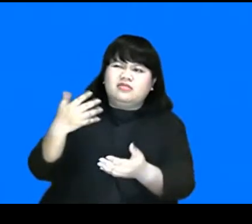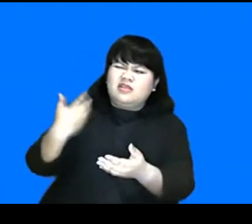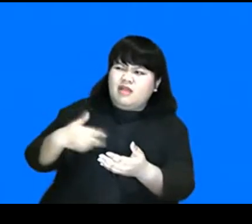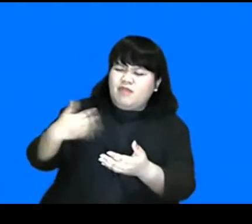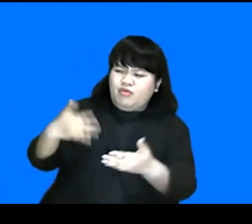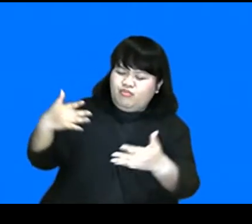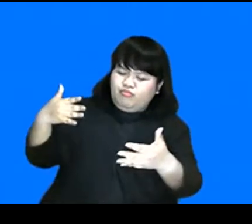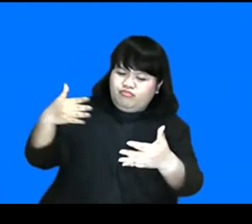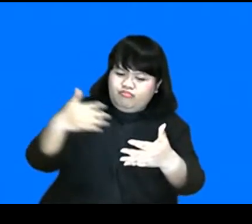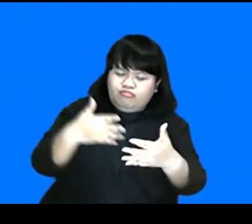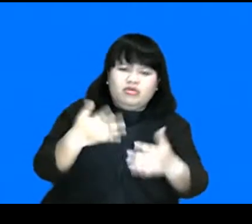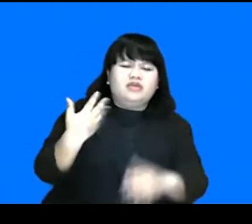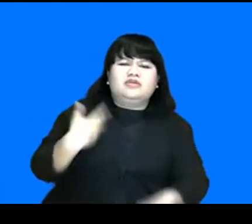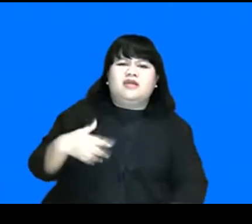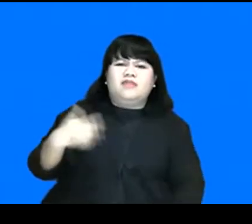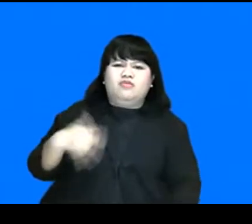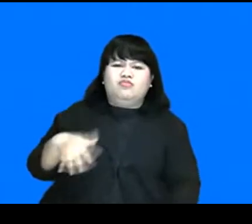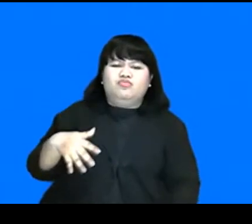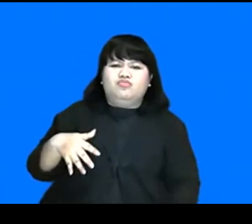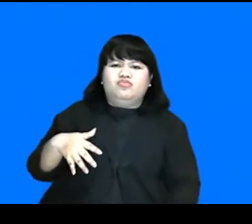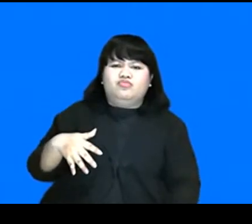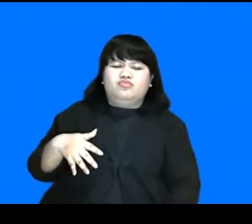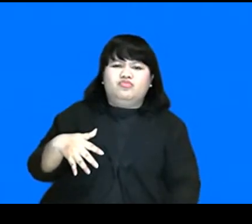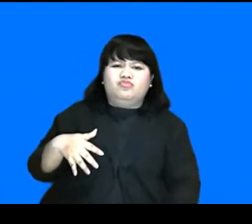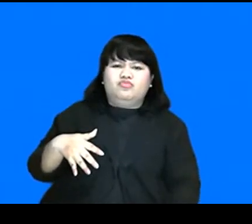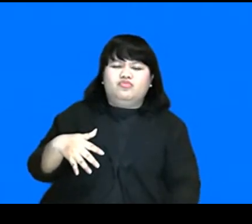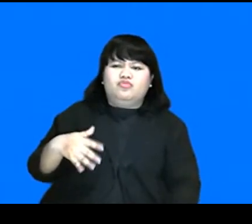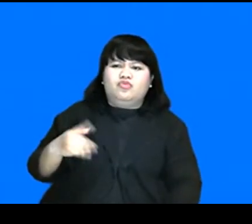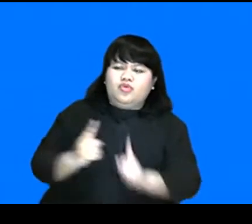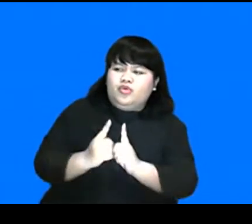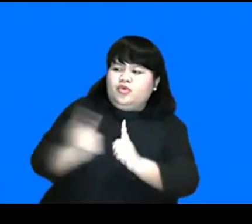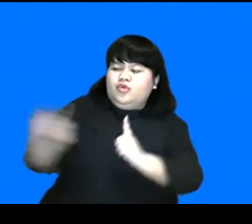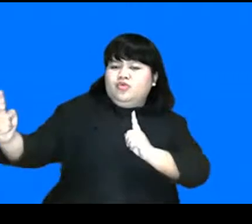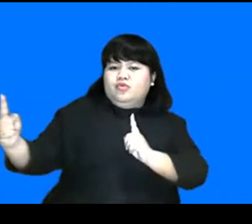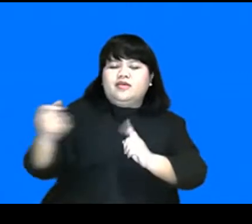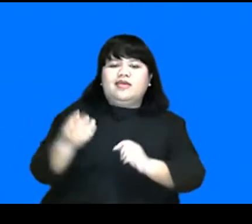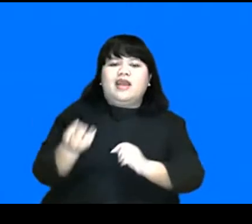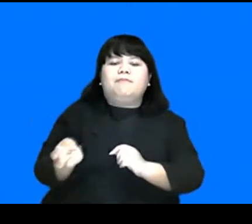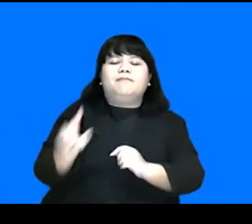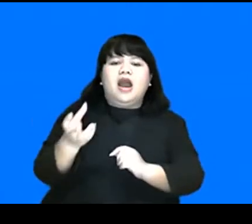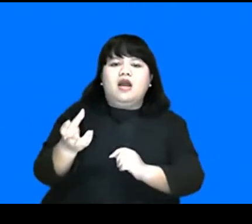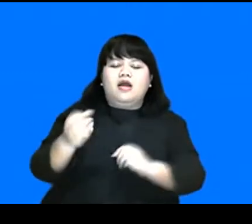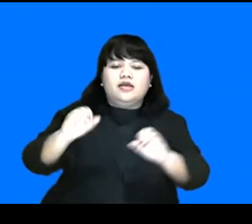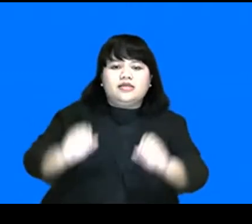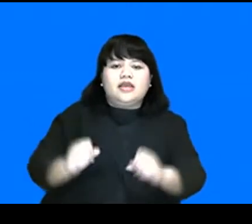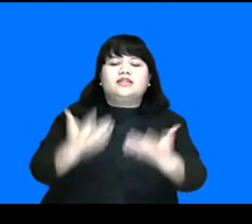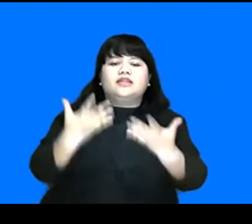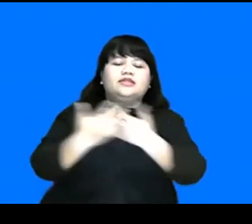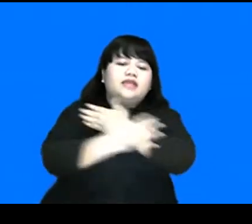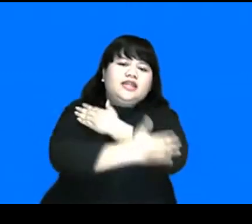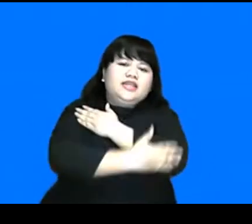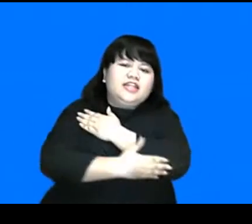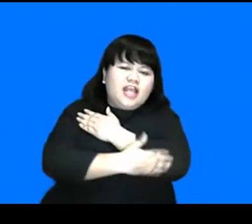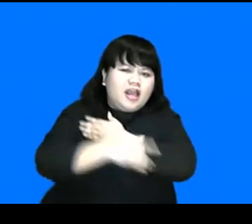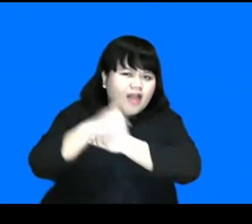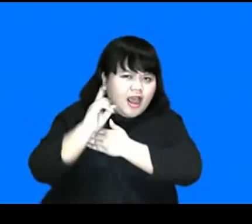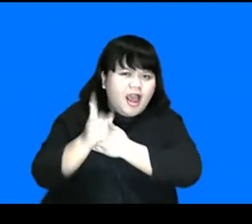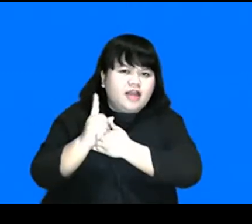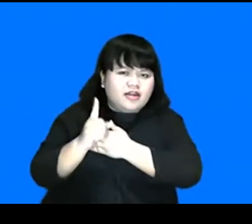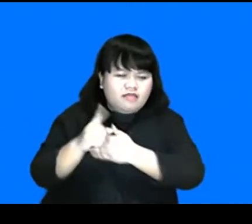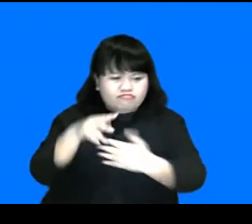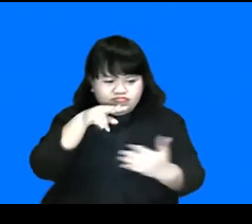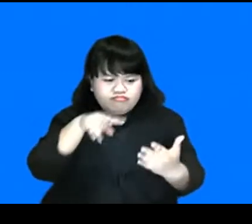Mm-hmm. And that's what has happened. Every single country, you will find evidence for that. Mm-hmm. So I think it's very important for